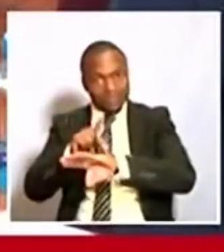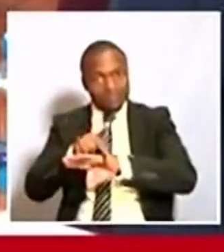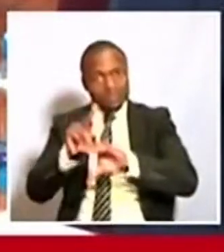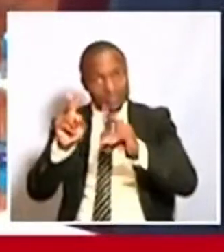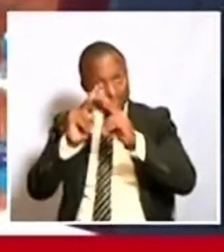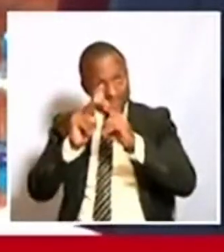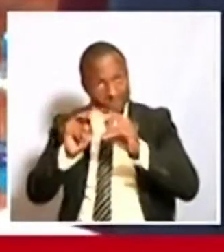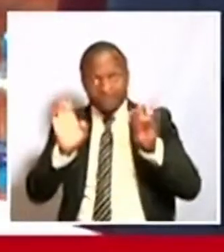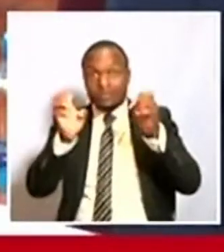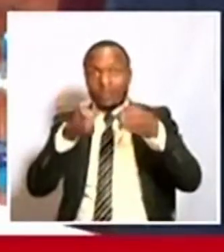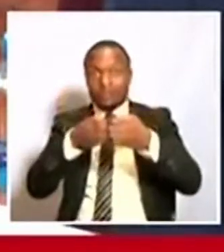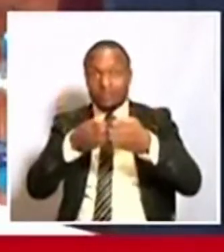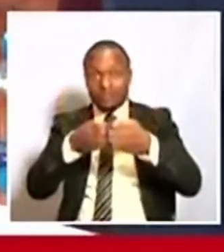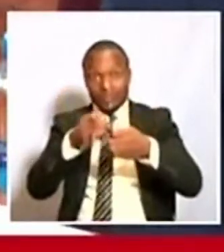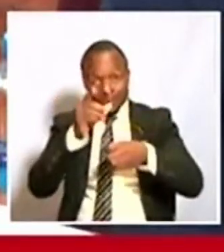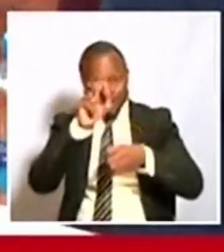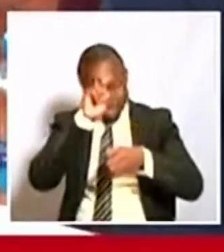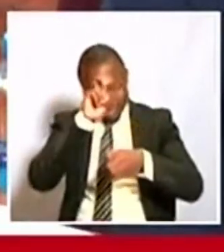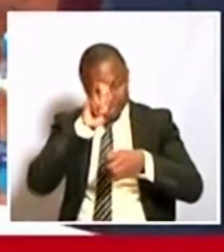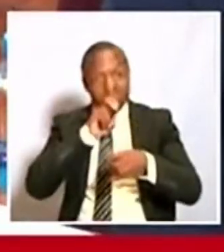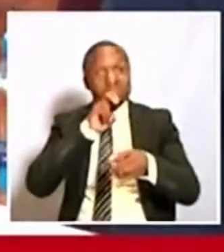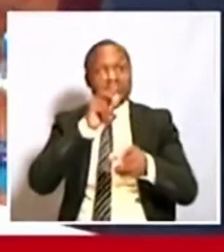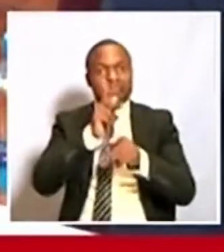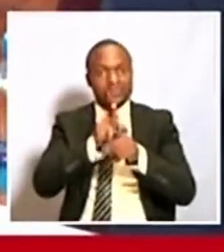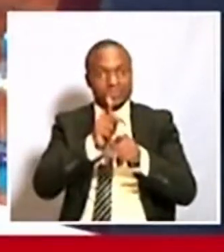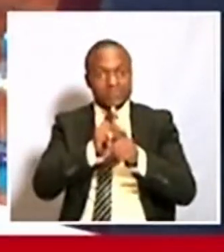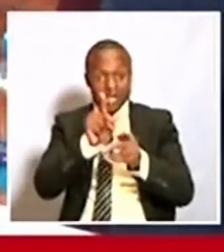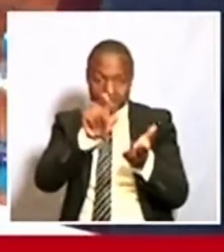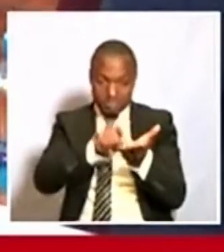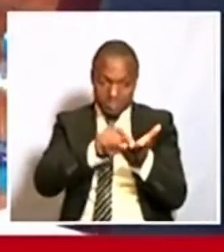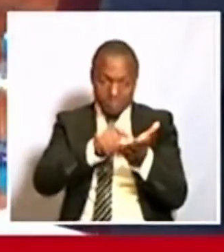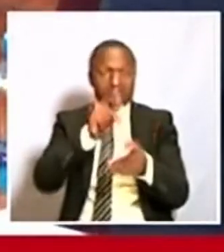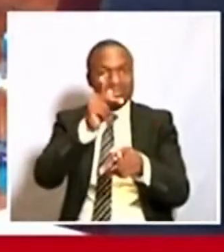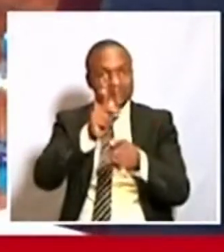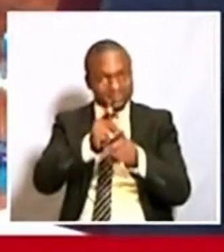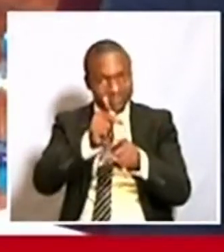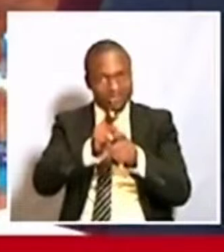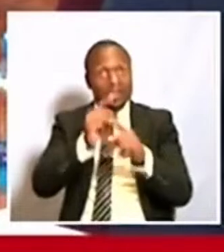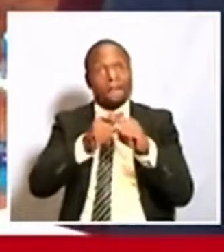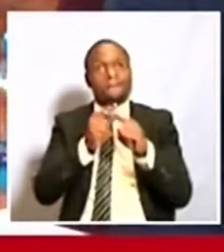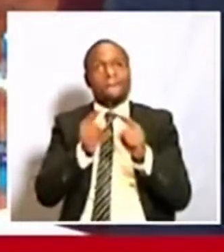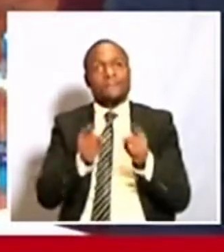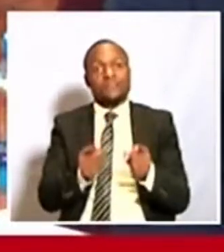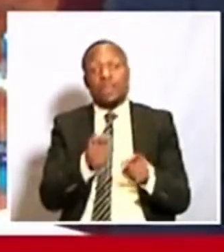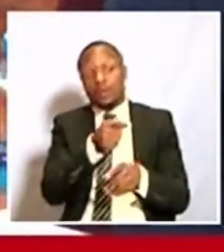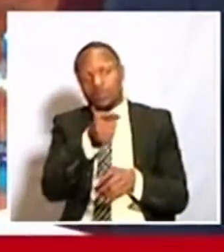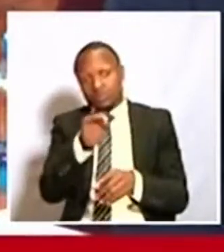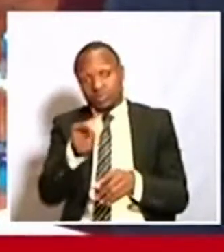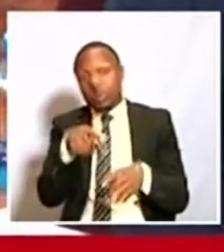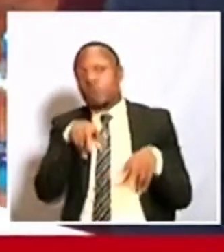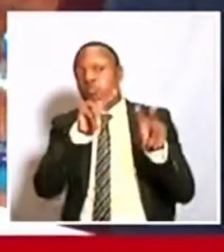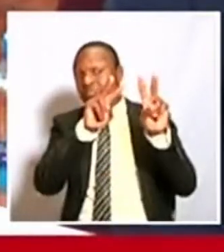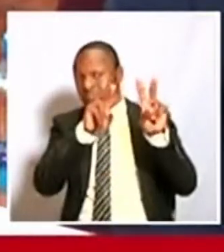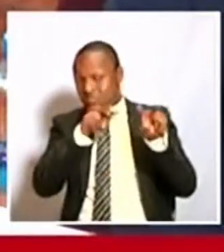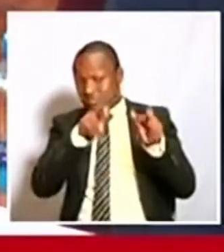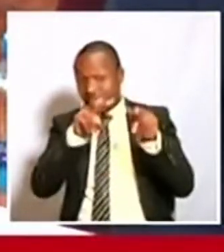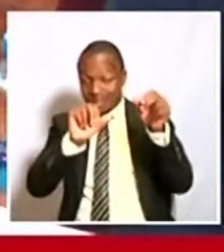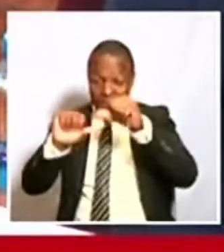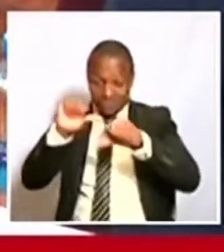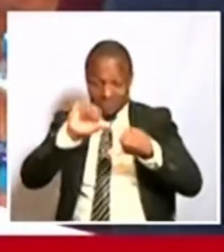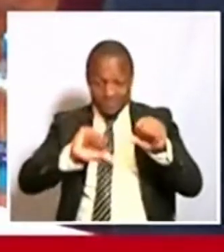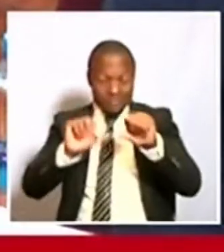banking, goat rearing, and poultry. However, those were the observations of the